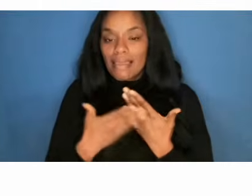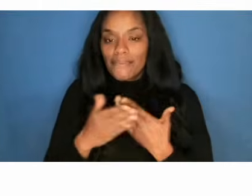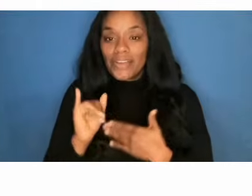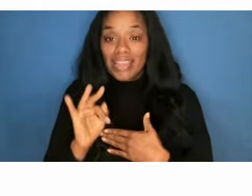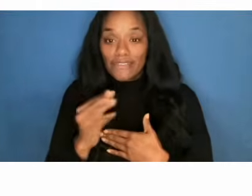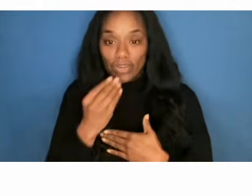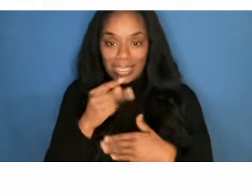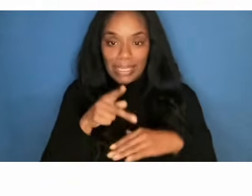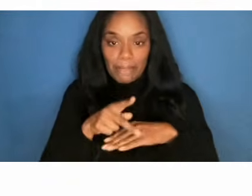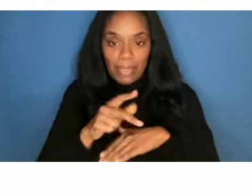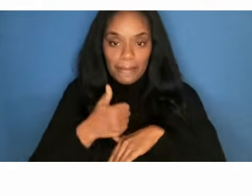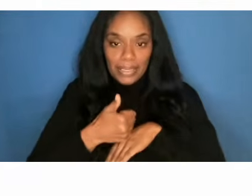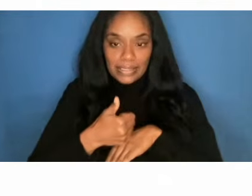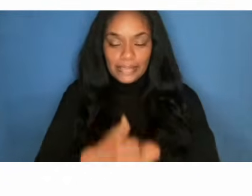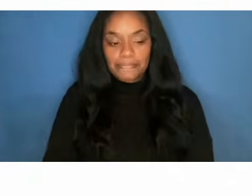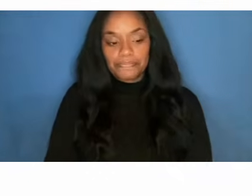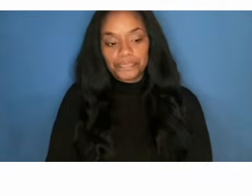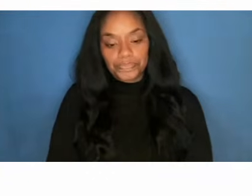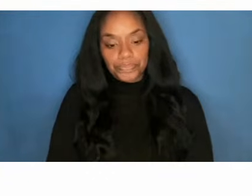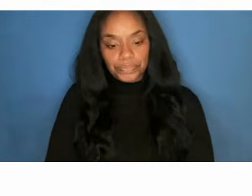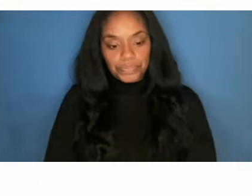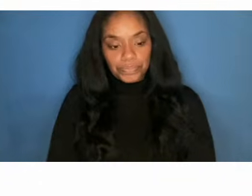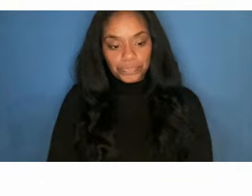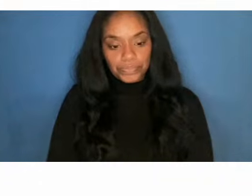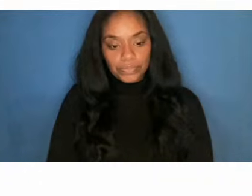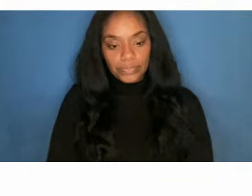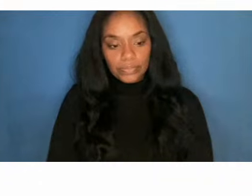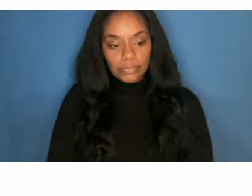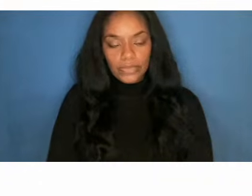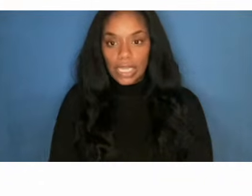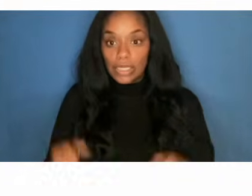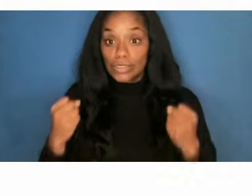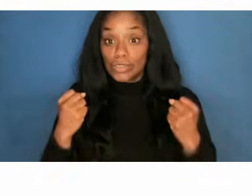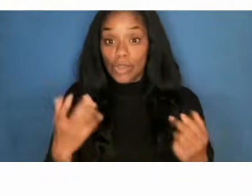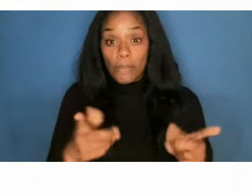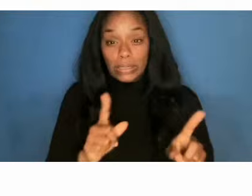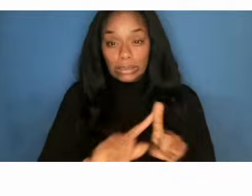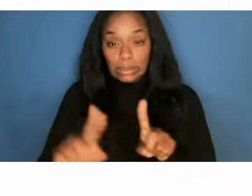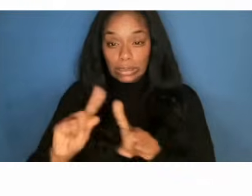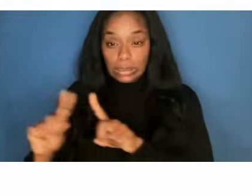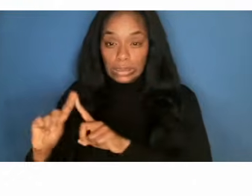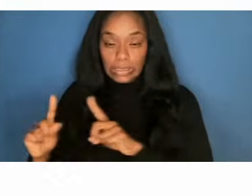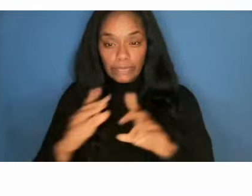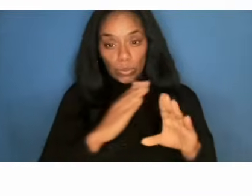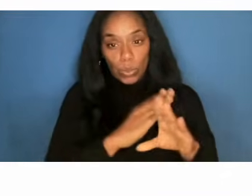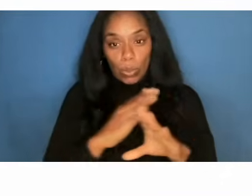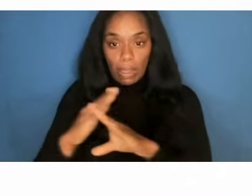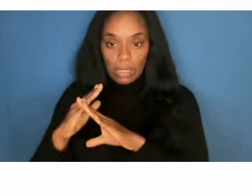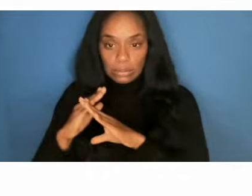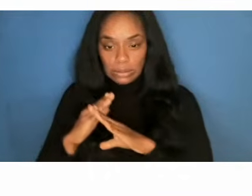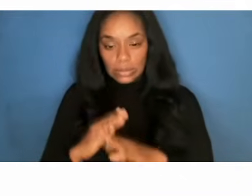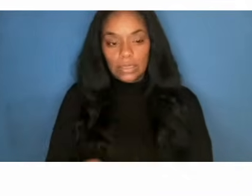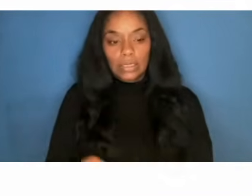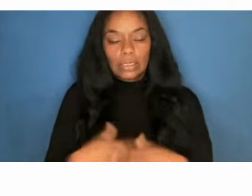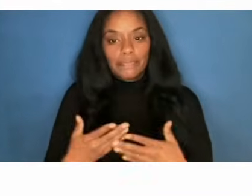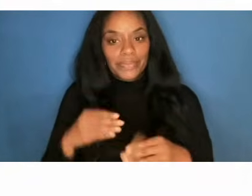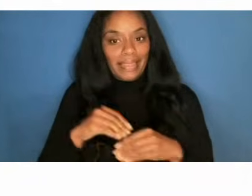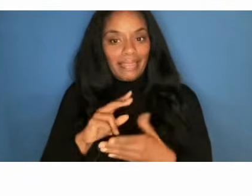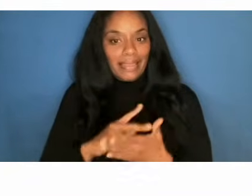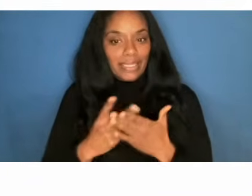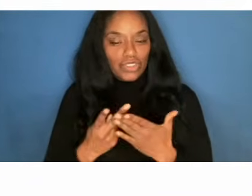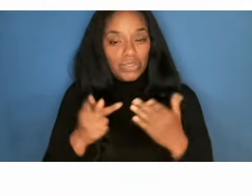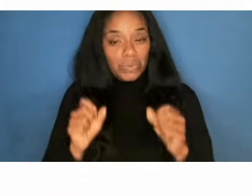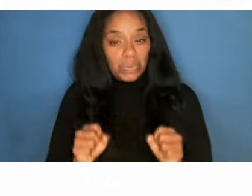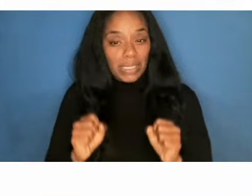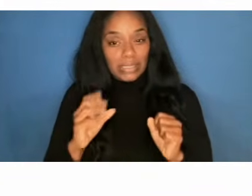plant-based. But yeah, that is, there's so many different roadblocks, you know what I mean? Like in the kitchen that you can